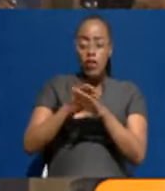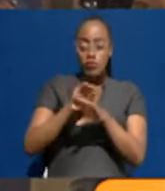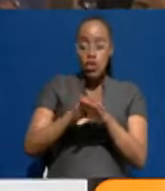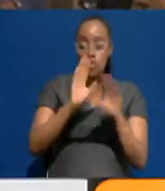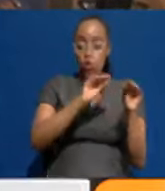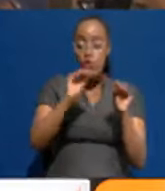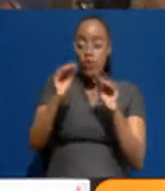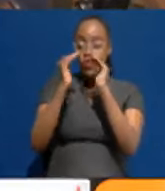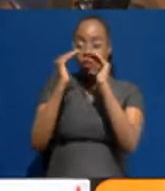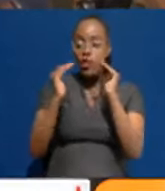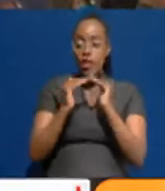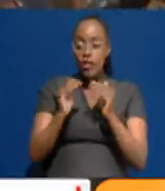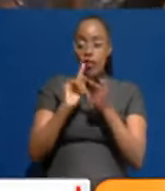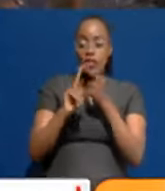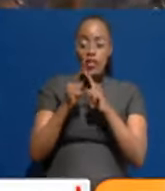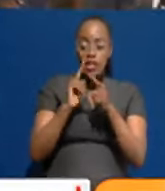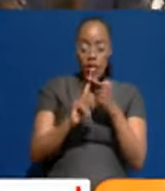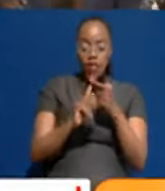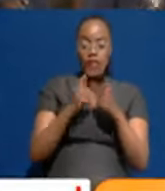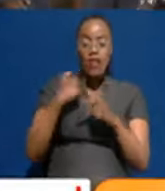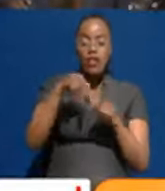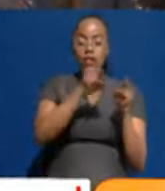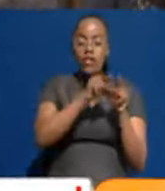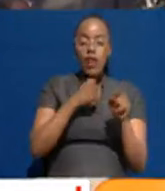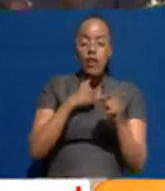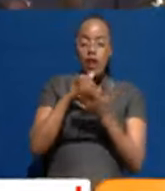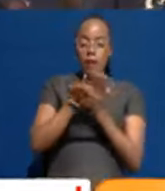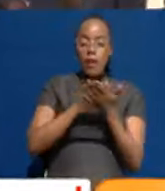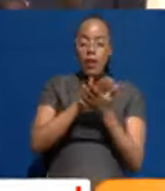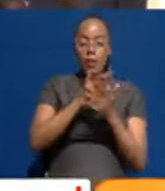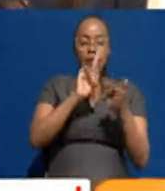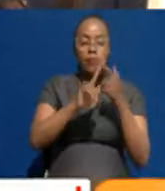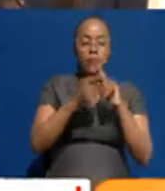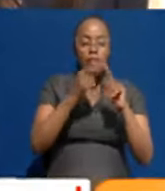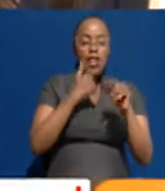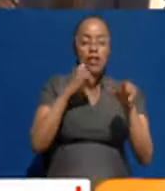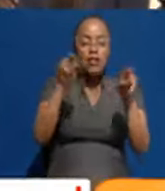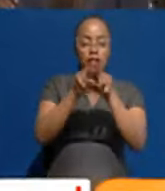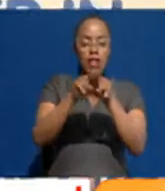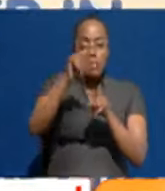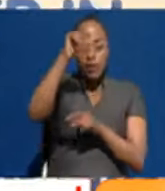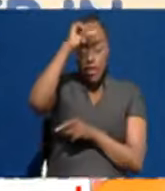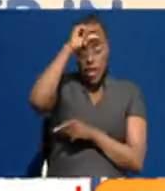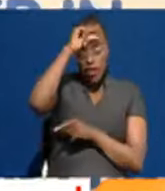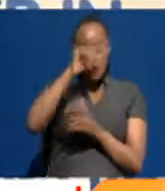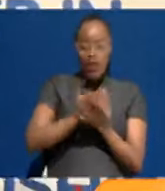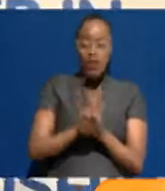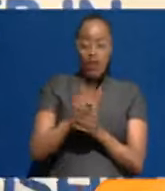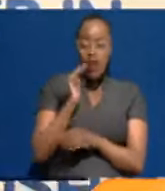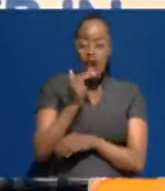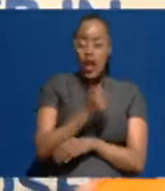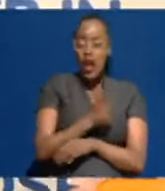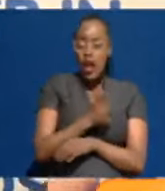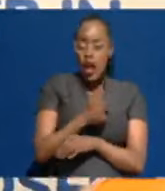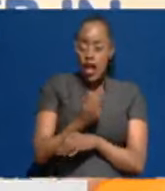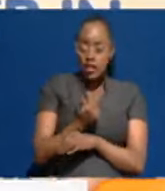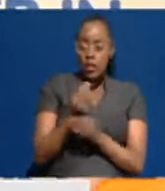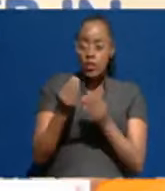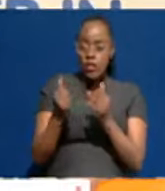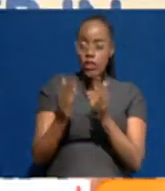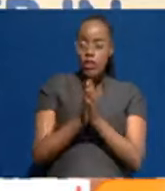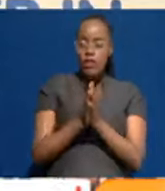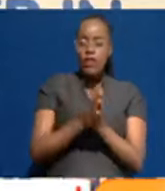to those levels of standards. Of course, we do have minimum standards as government. You know, we serve